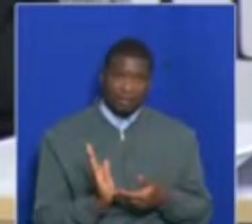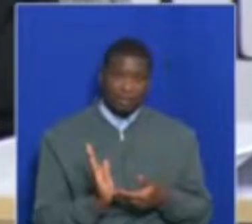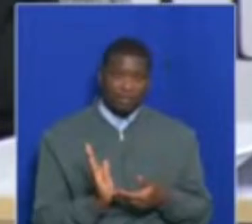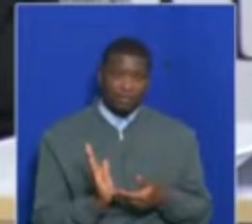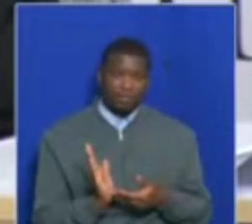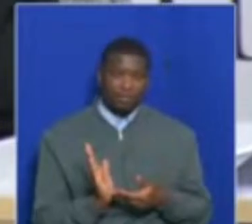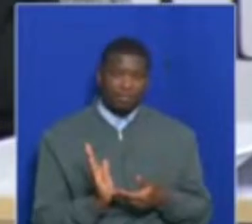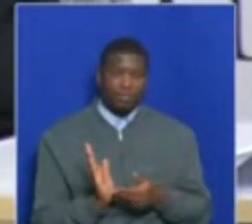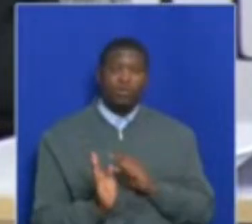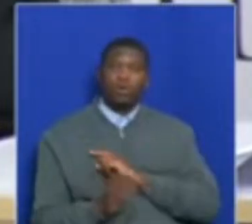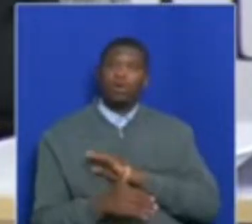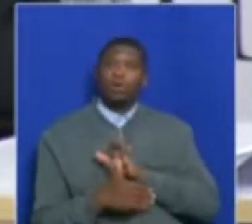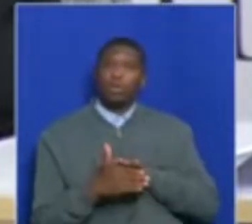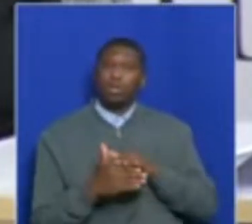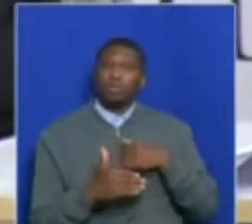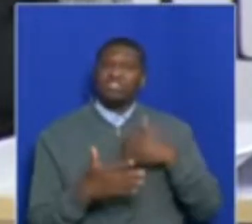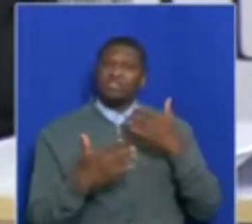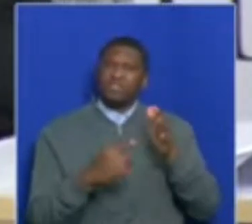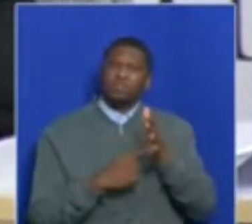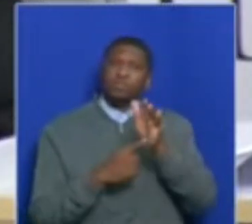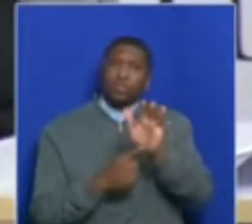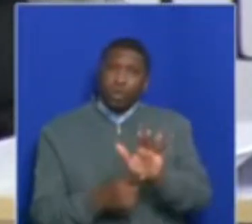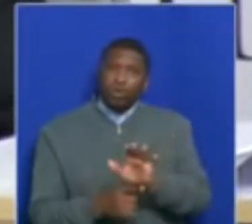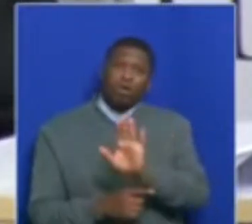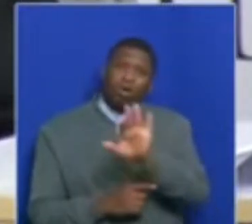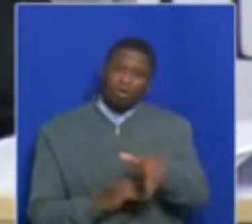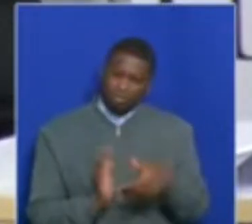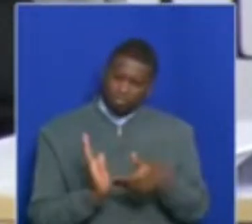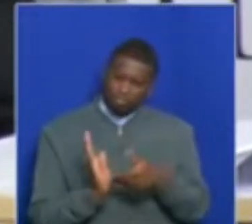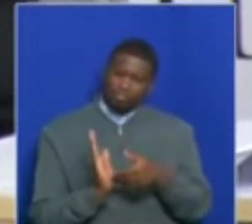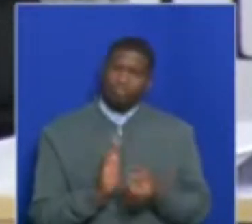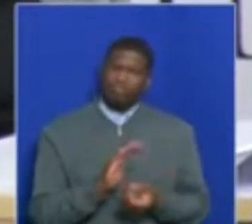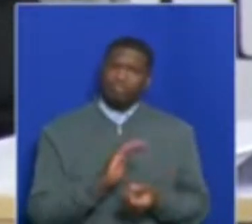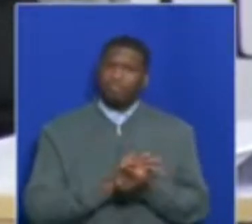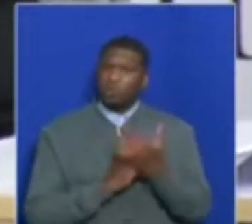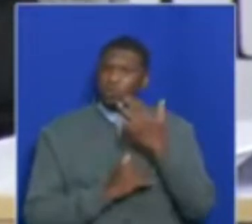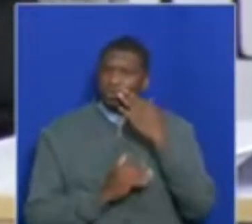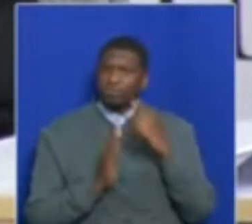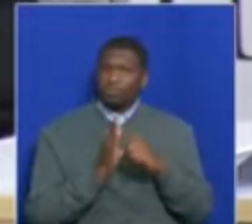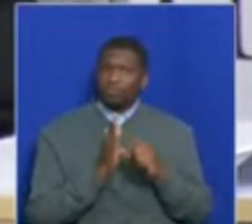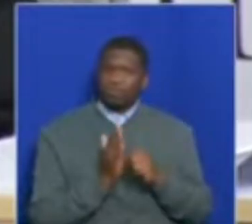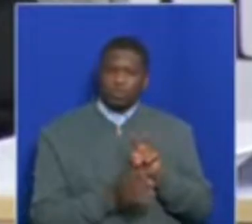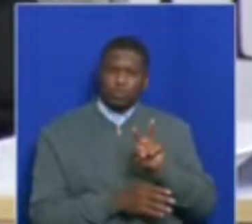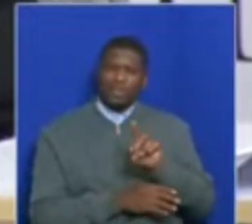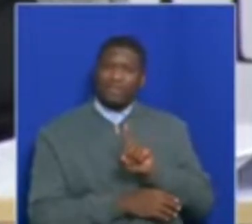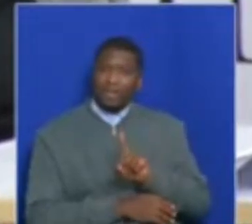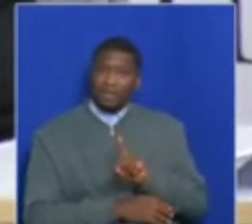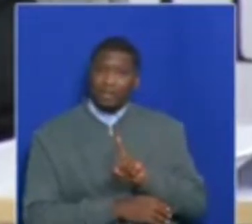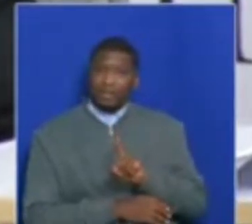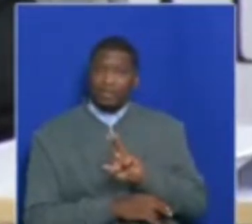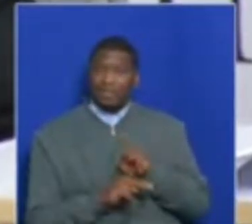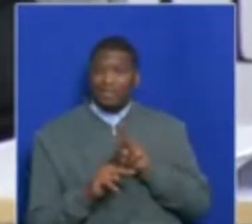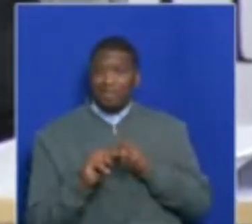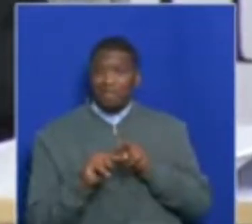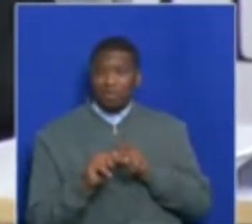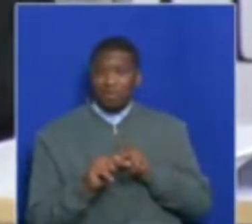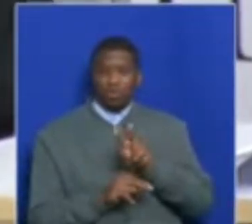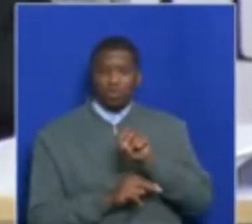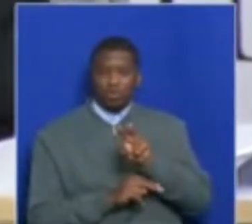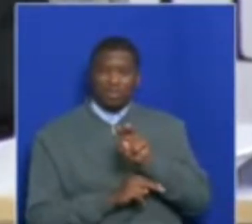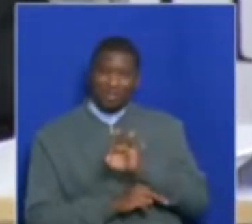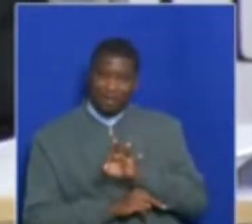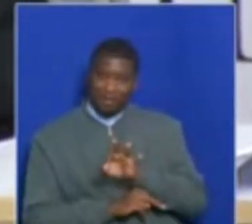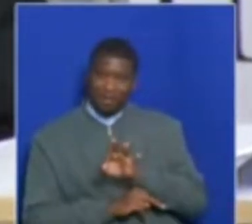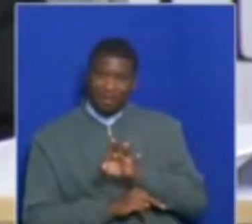out to him that this statement was taken on the 21st of February 2023, and